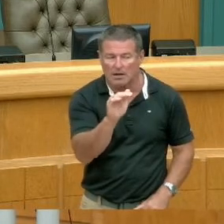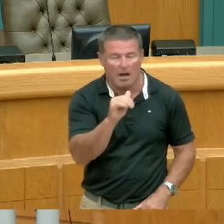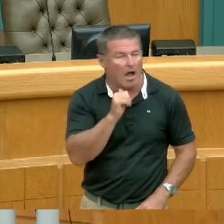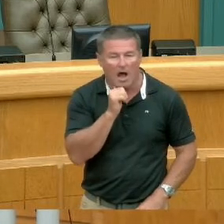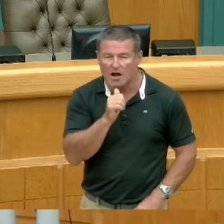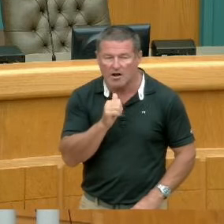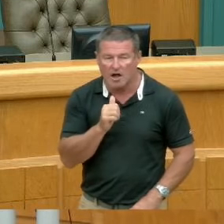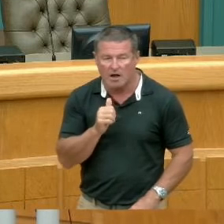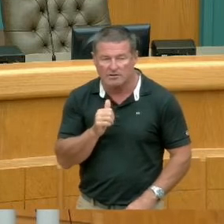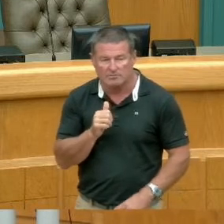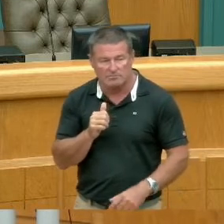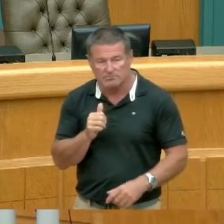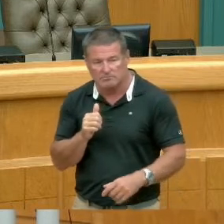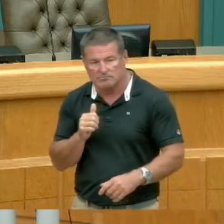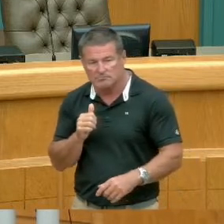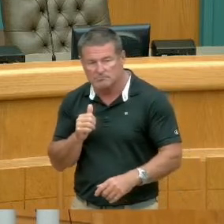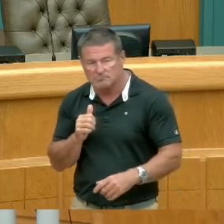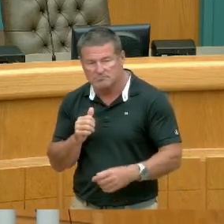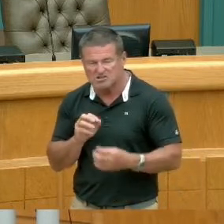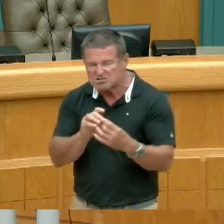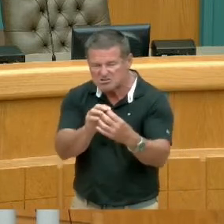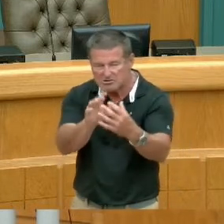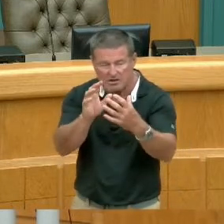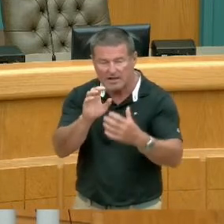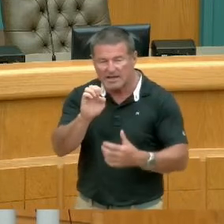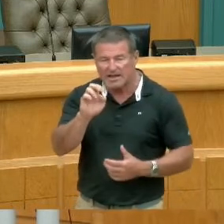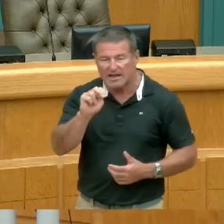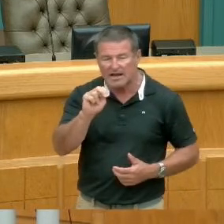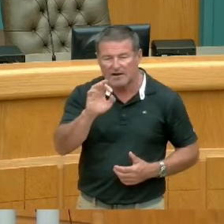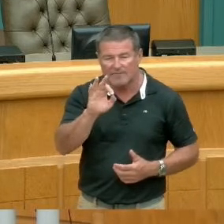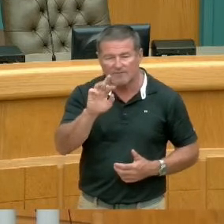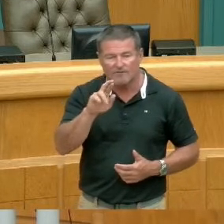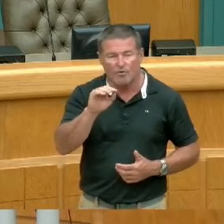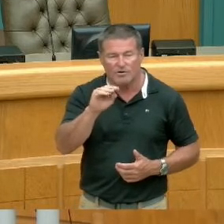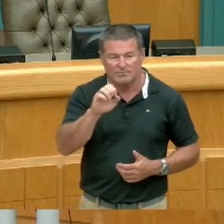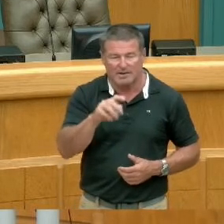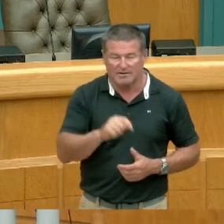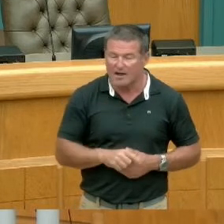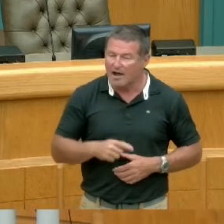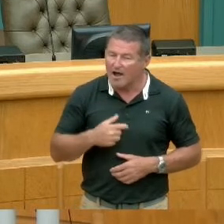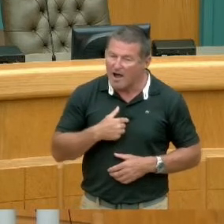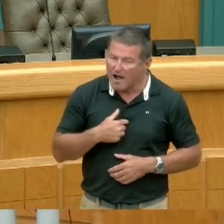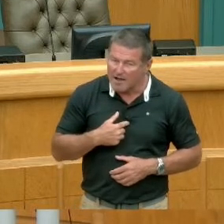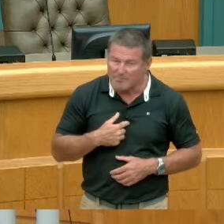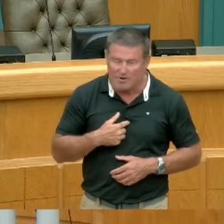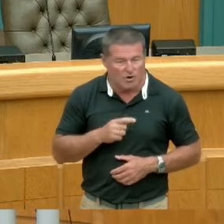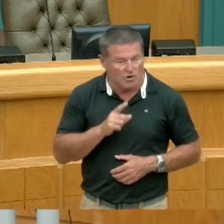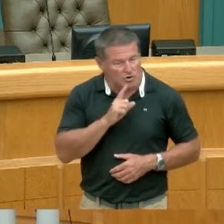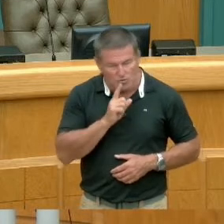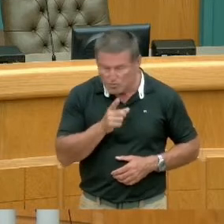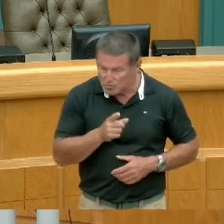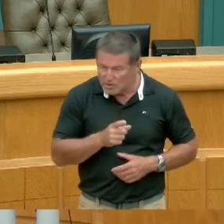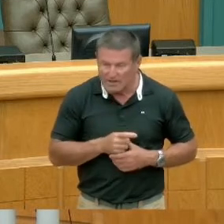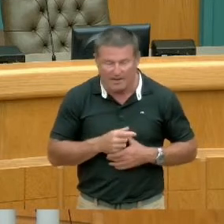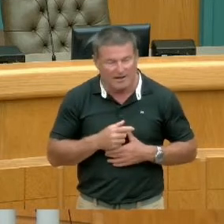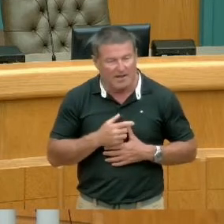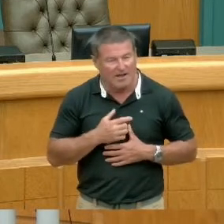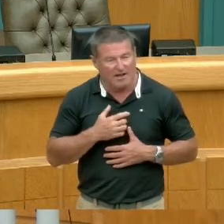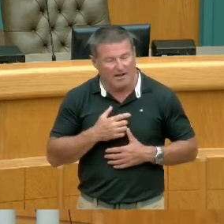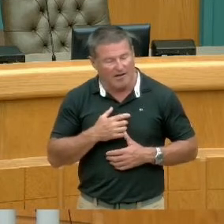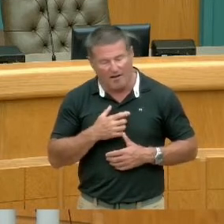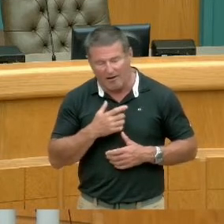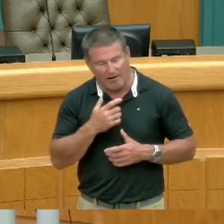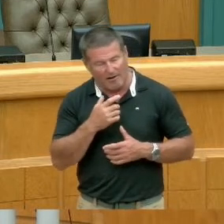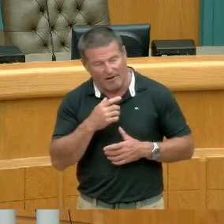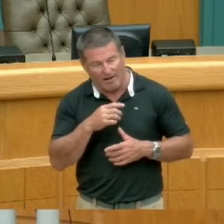aspect. I'm particularly intrigued by this constant quest to test, and we're doing such a good job